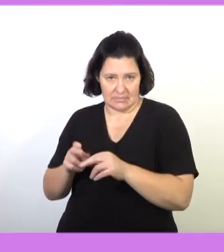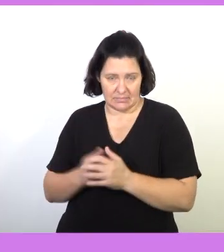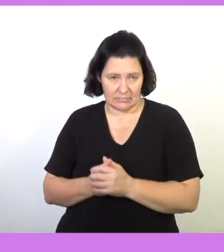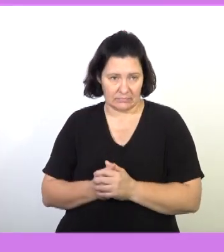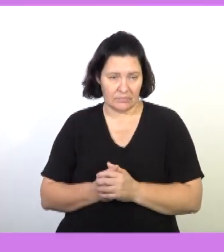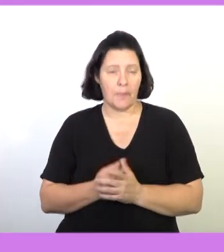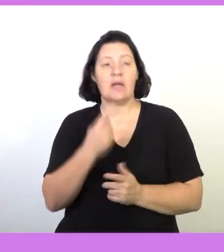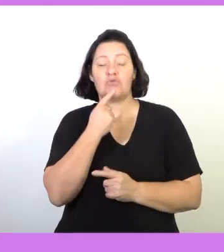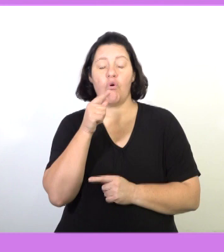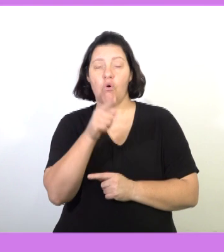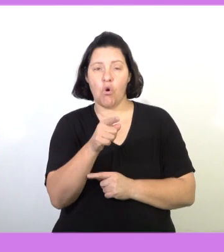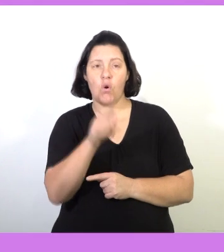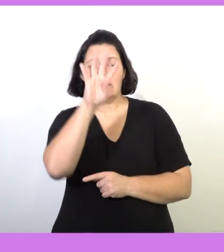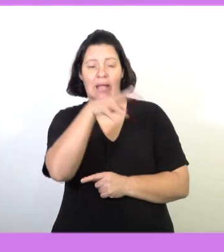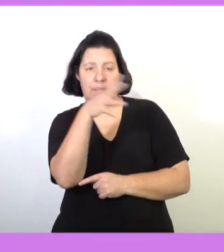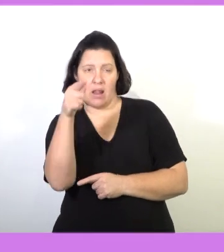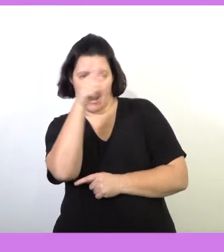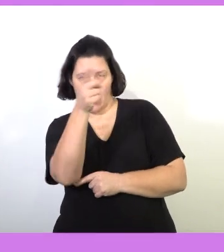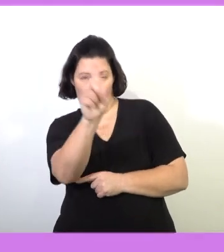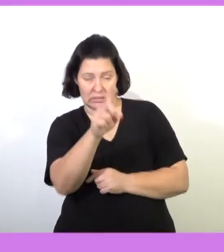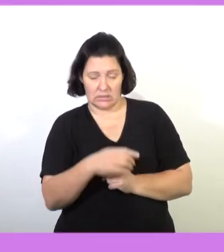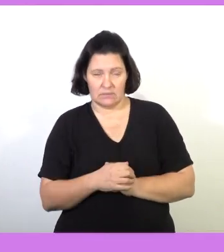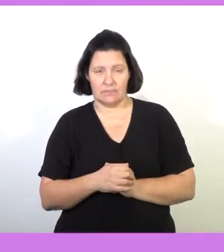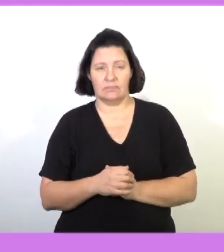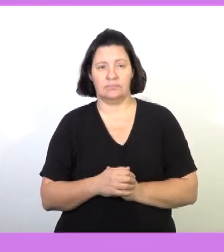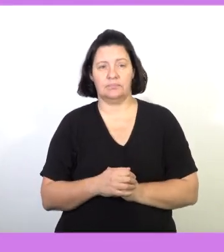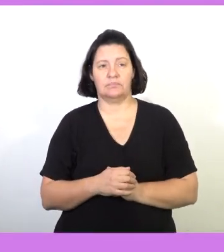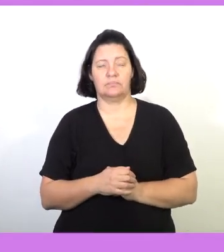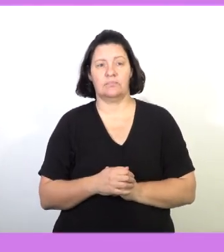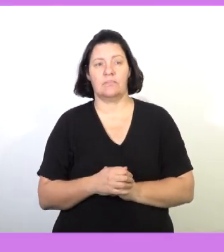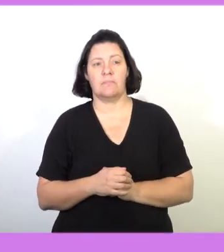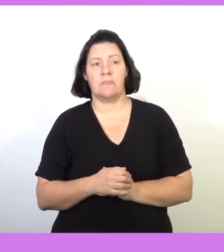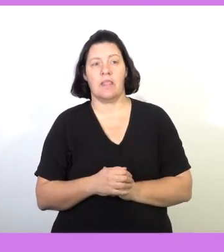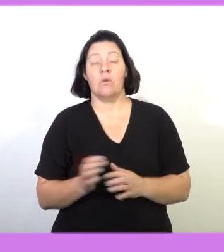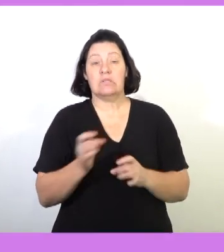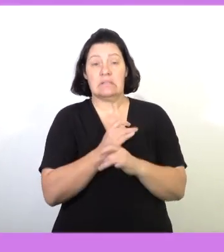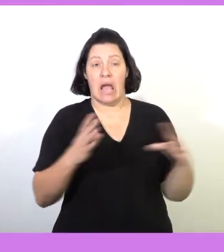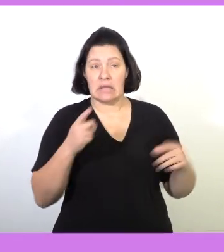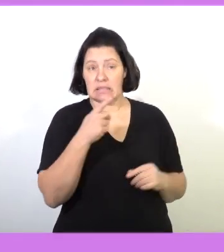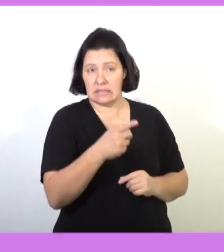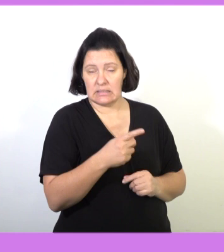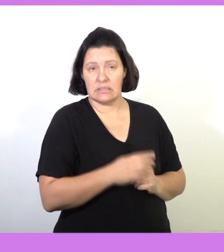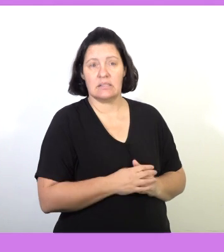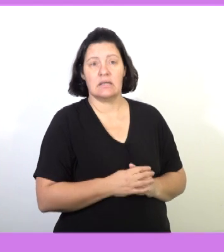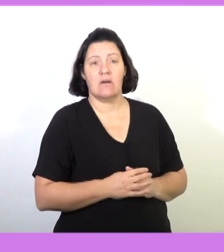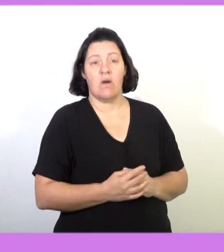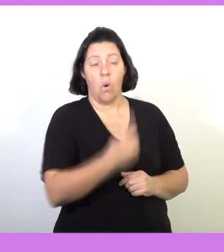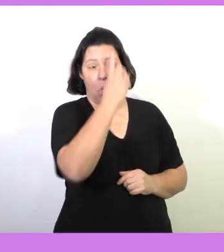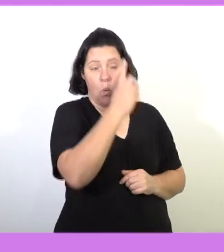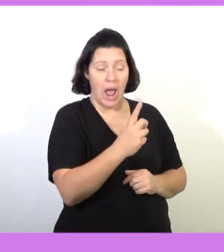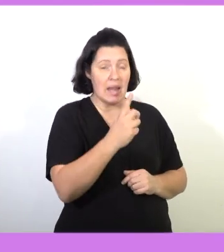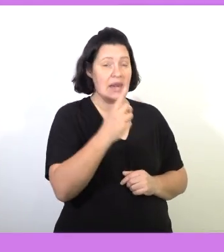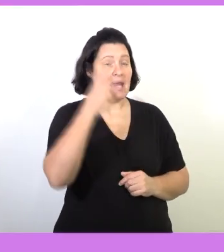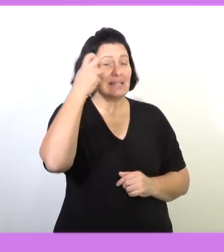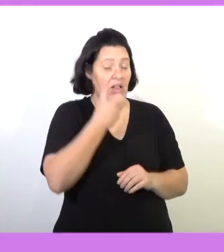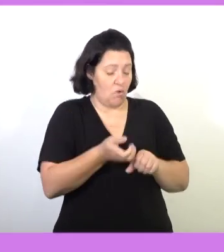is represented in the table above? Let's look at the pattern. It starts, if